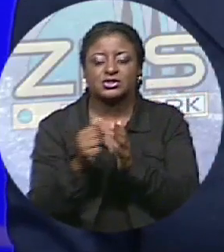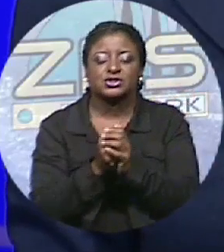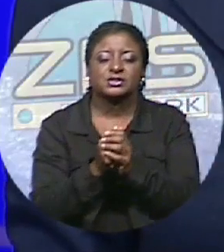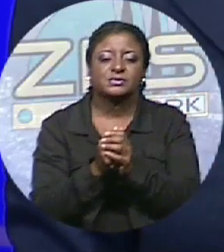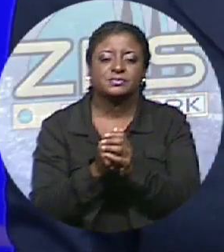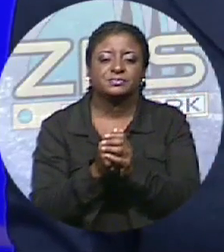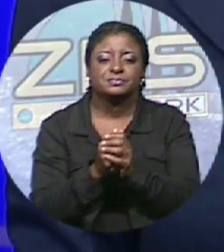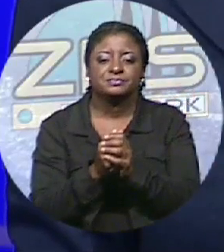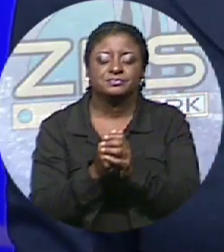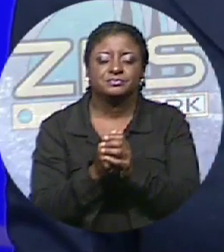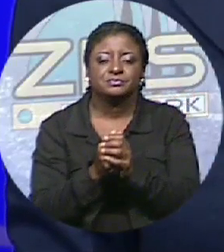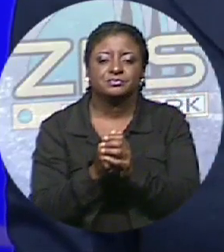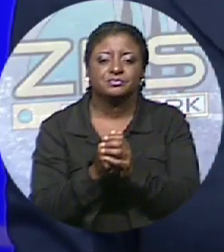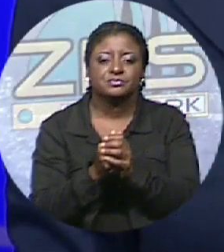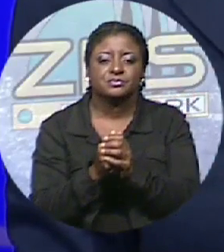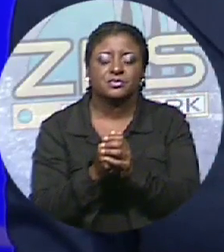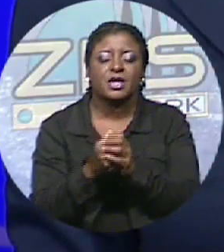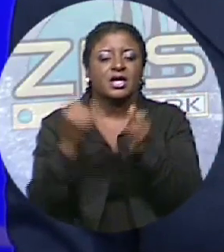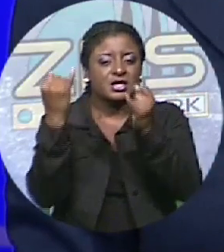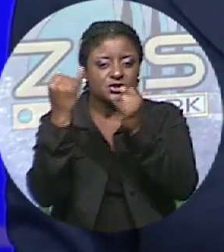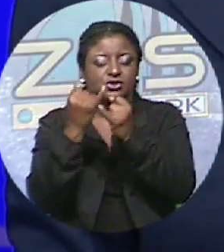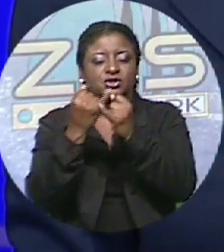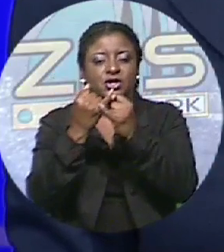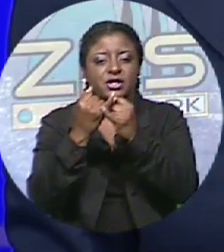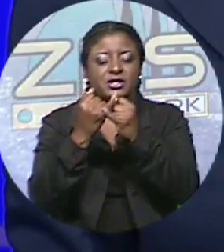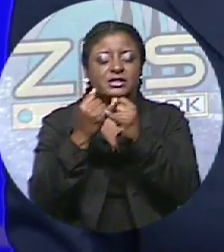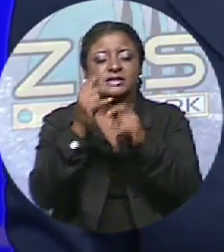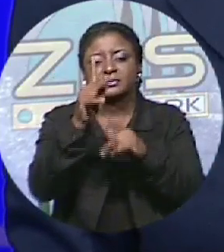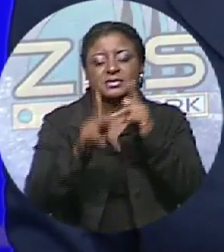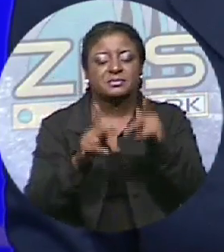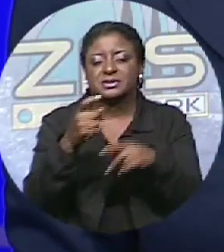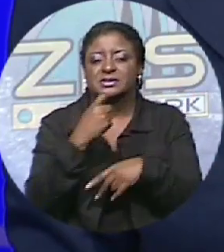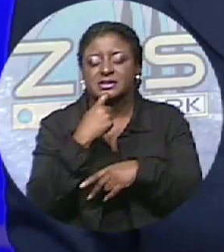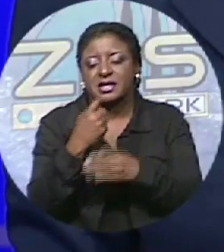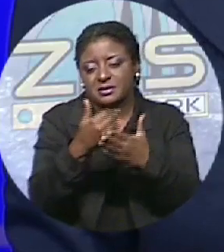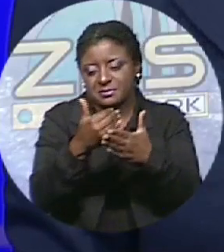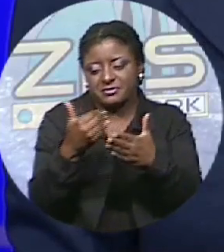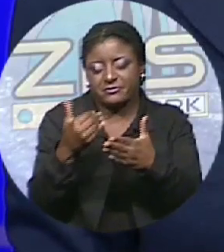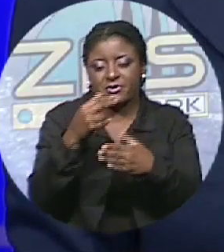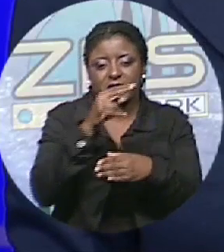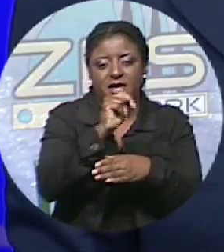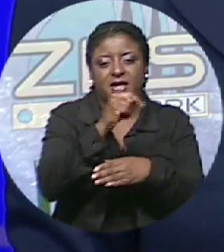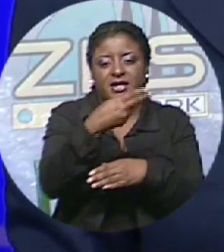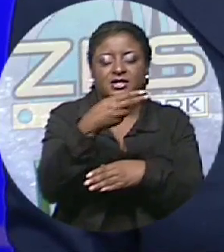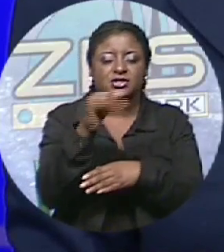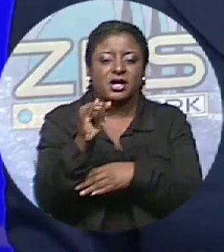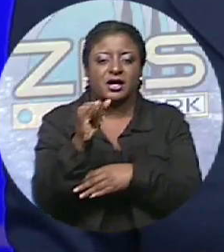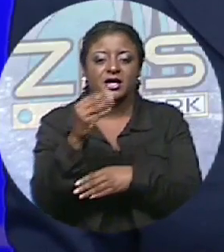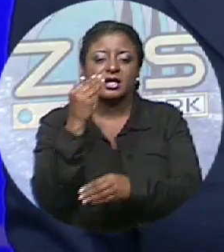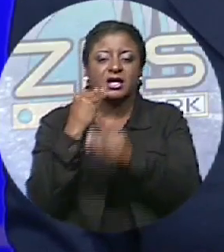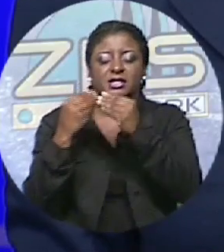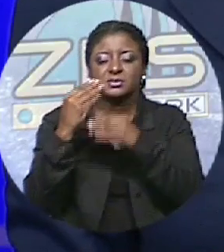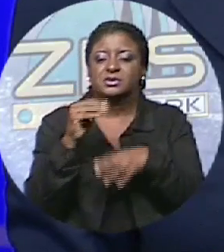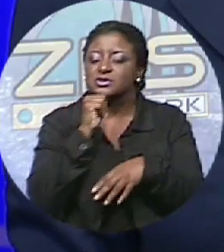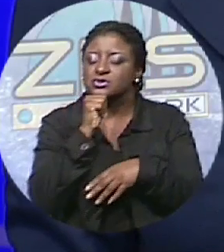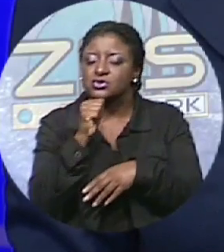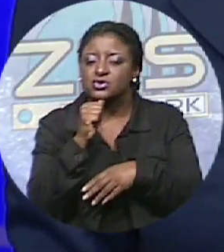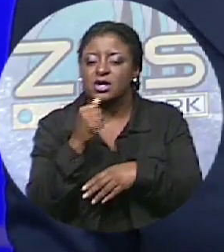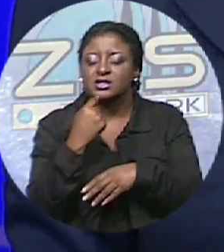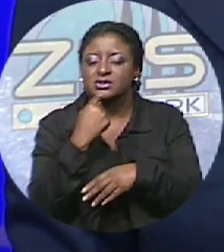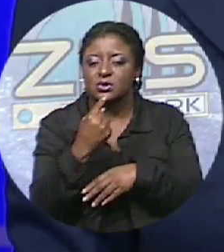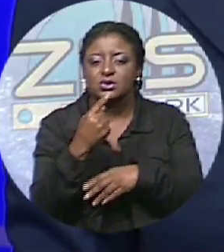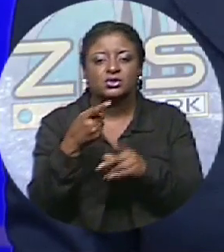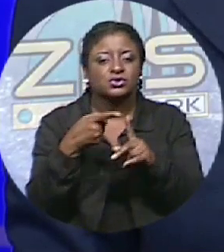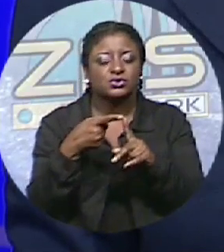One local insurance executive says ahead of the implementation of national health insurance, customers are not being advised to abandon their